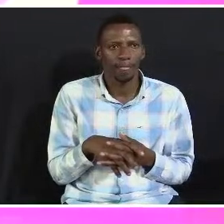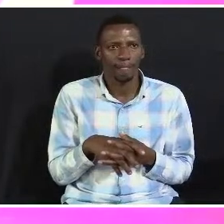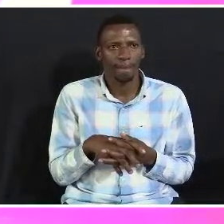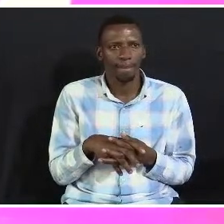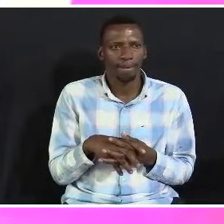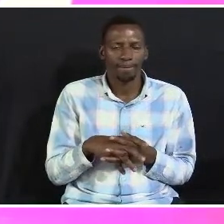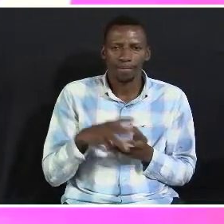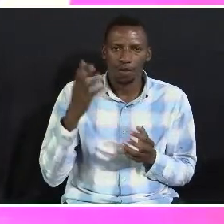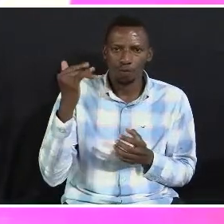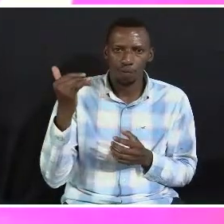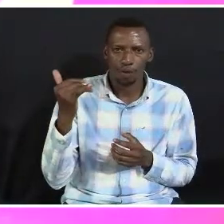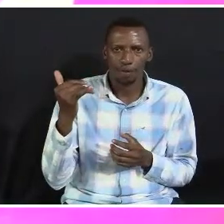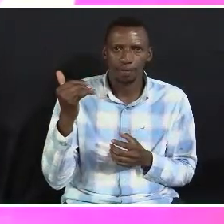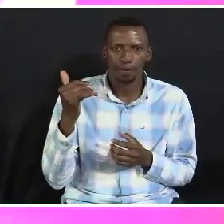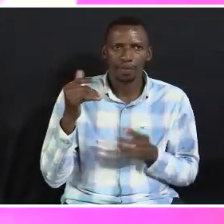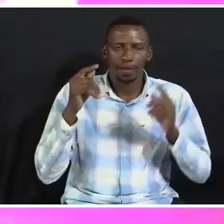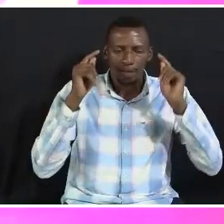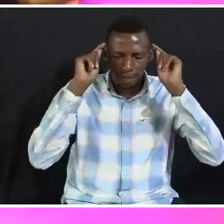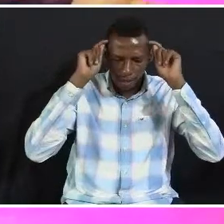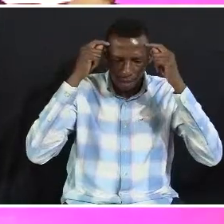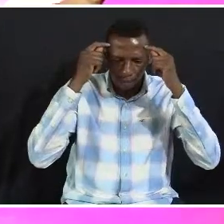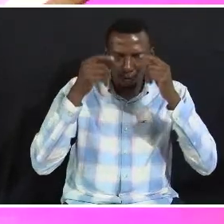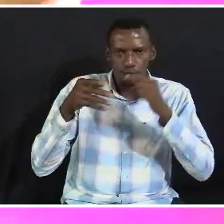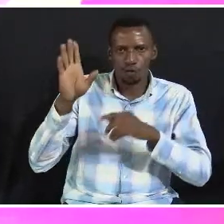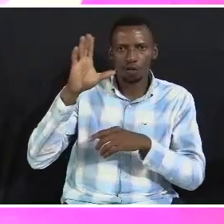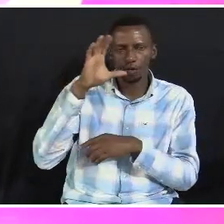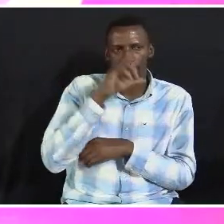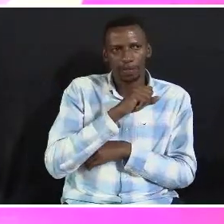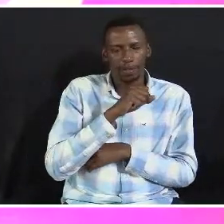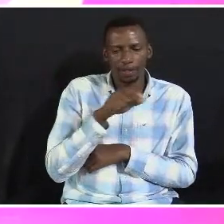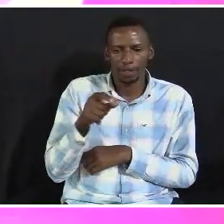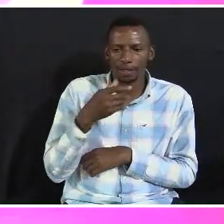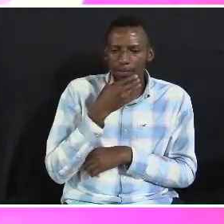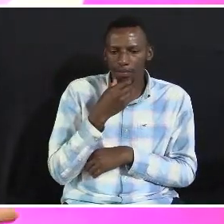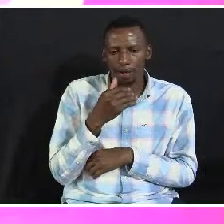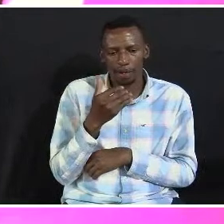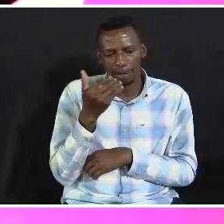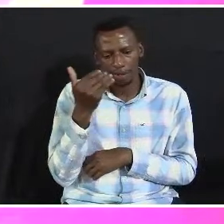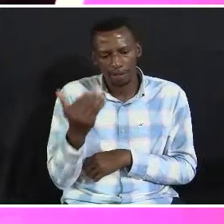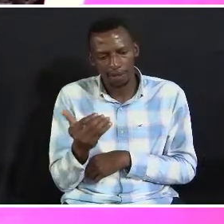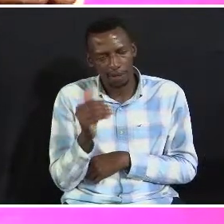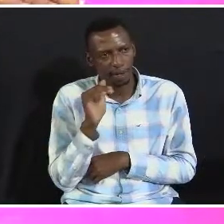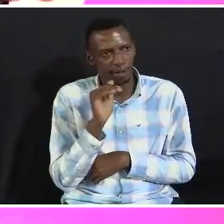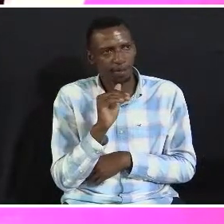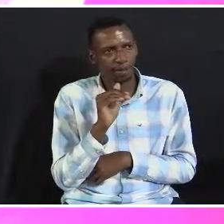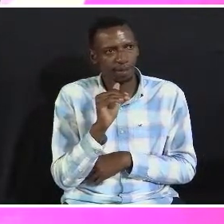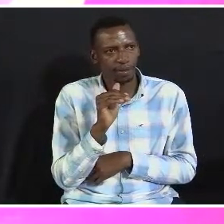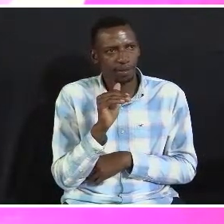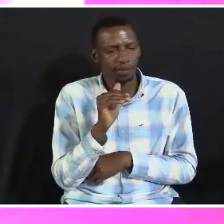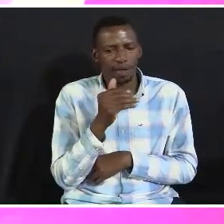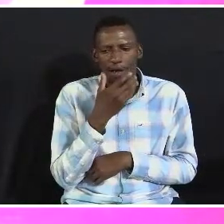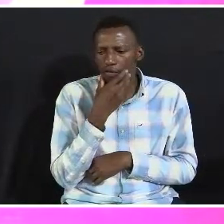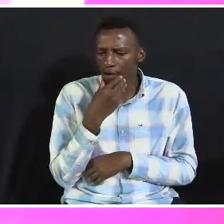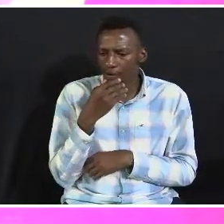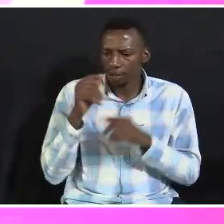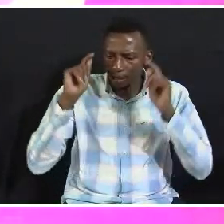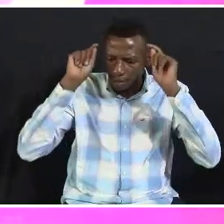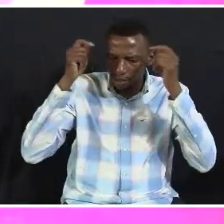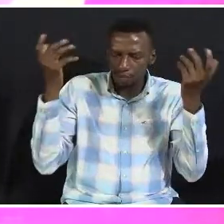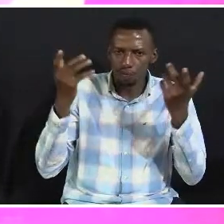Why so? The Lamb of God is missing. The young man asked, Daddy, where is the lamb for a burnt